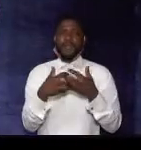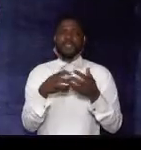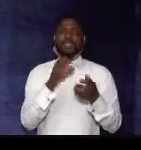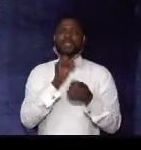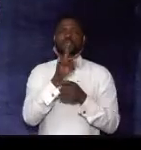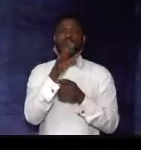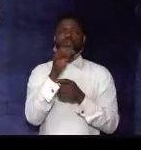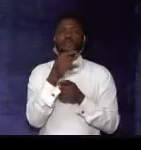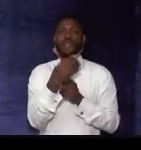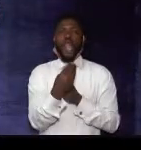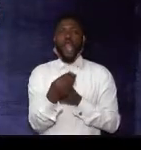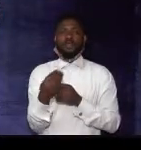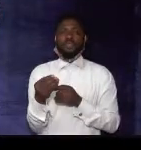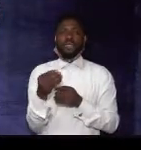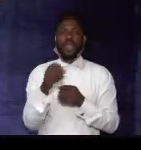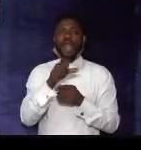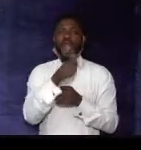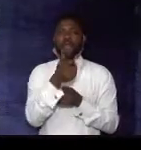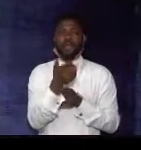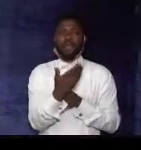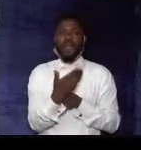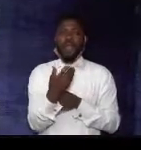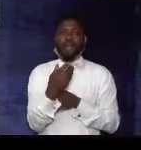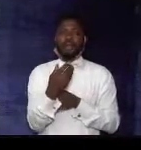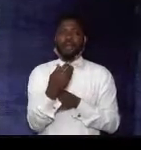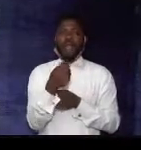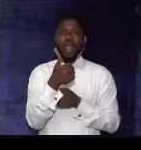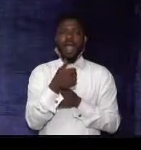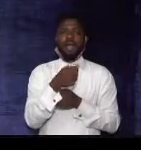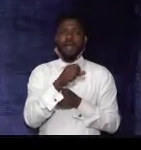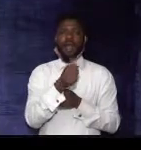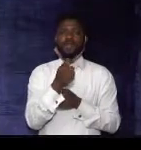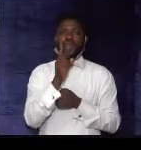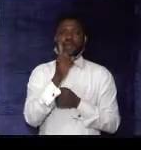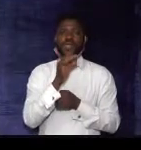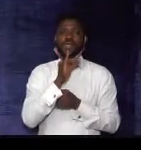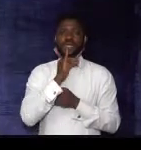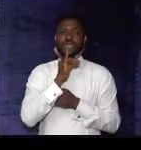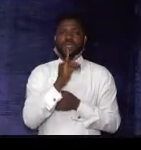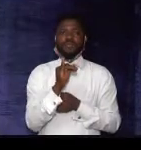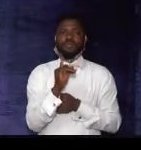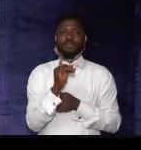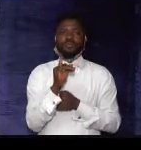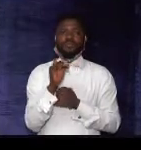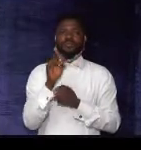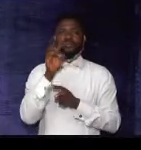machine is one of the objects. Let's check another one, and that is